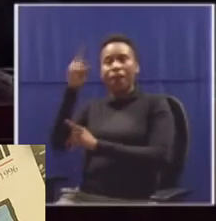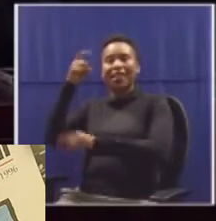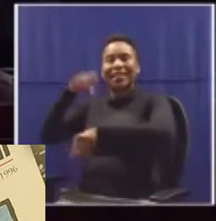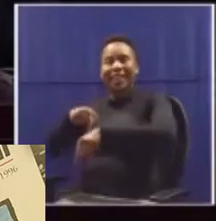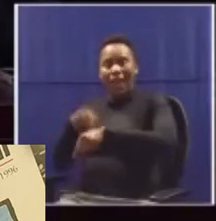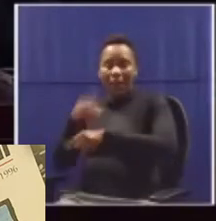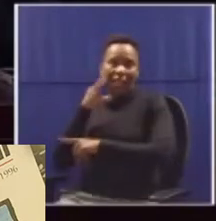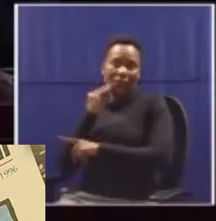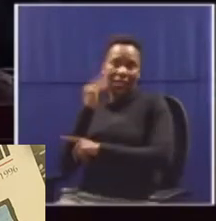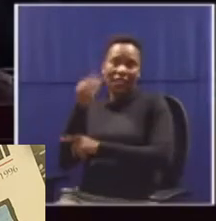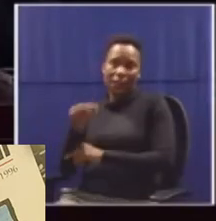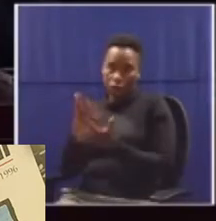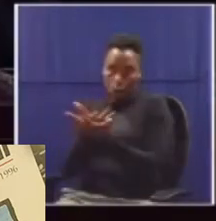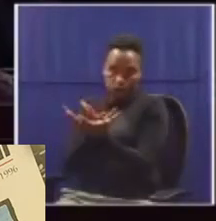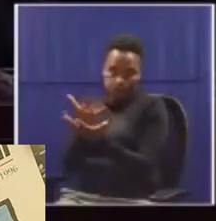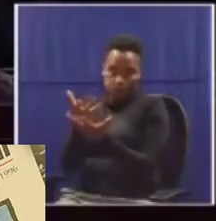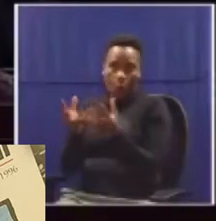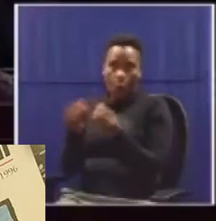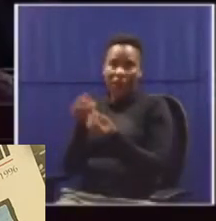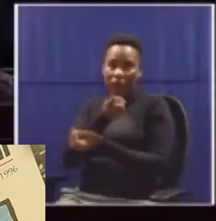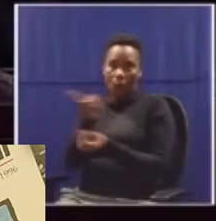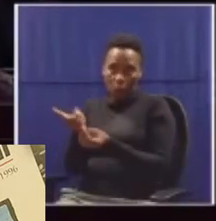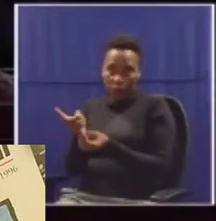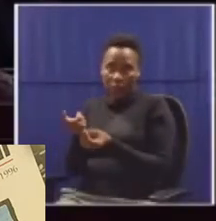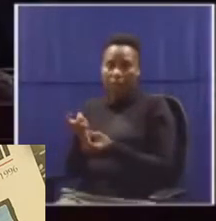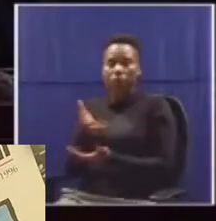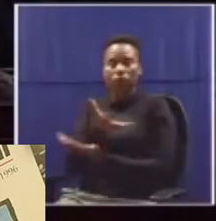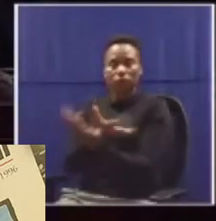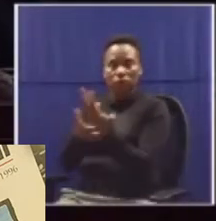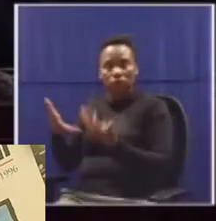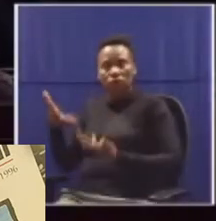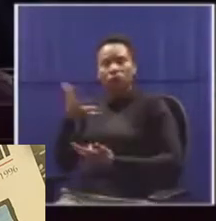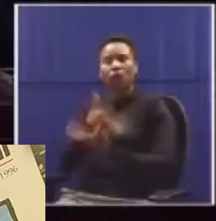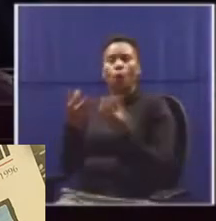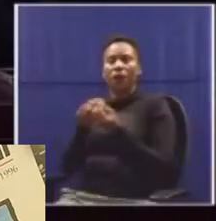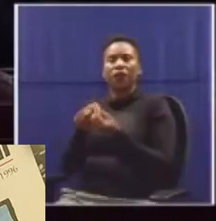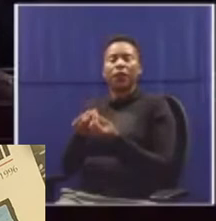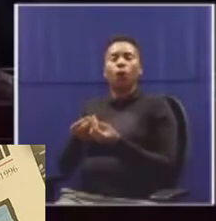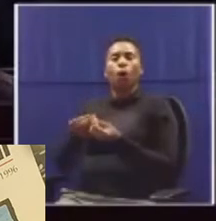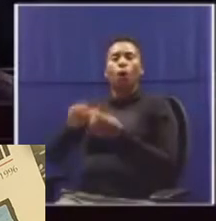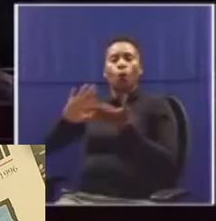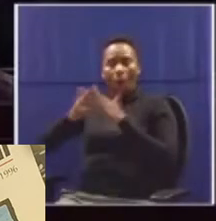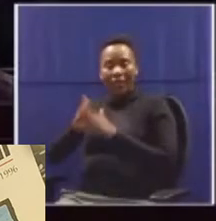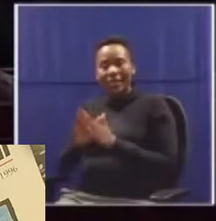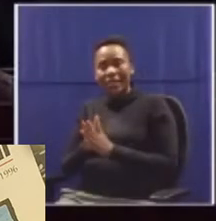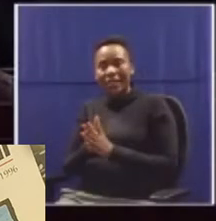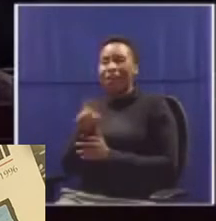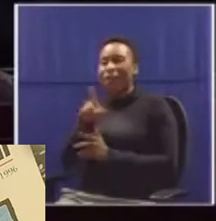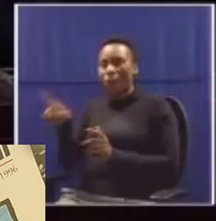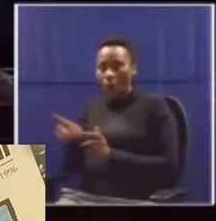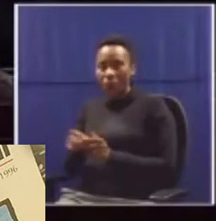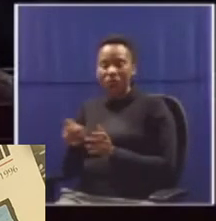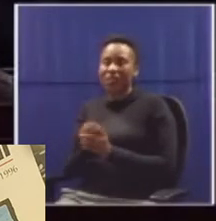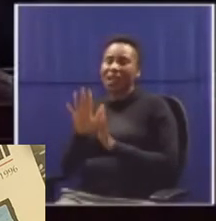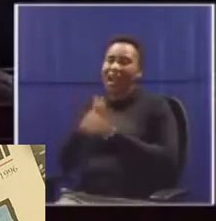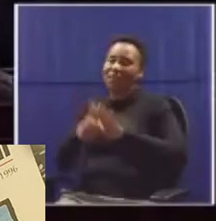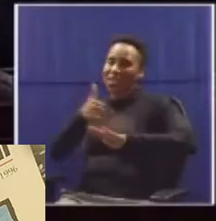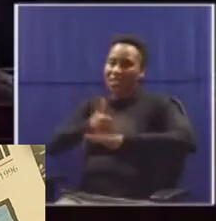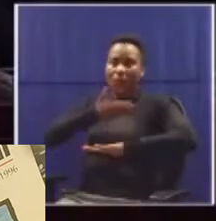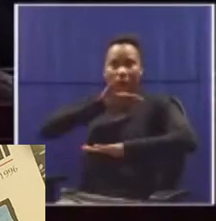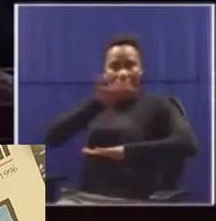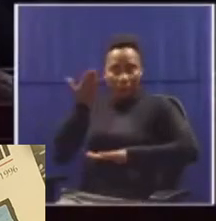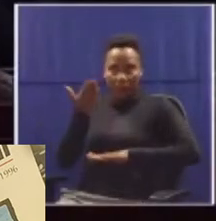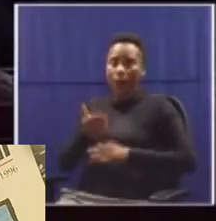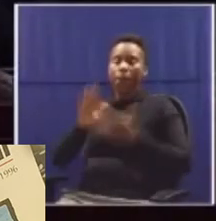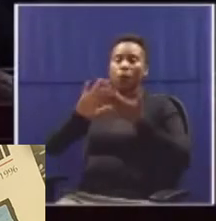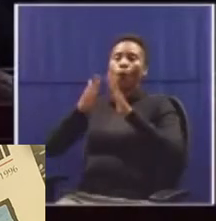needs of such communities engagement with the communities and in particular disadvantaged communities and vulnerable members of society